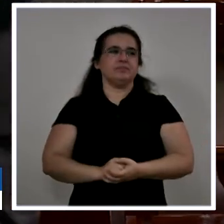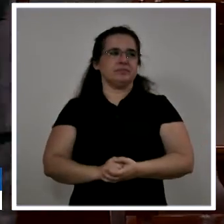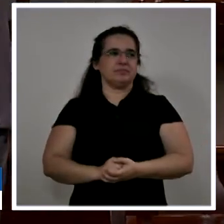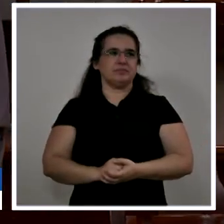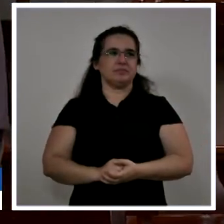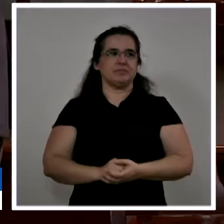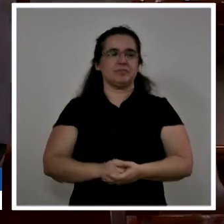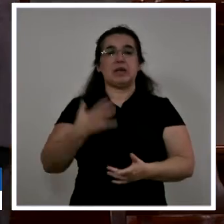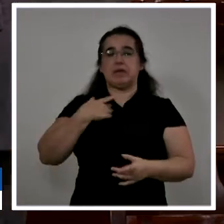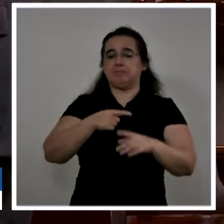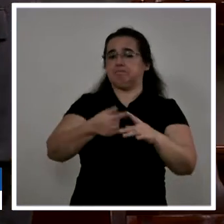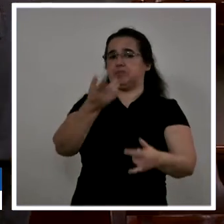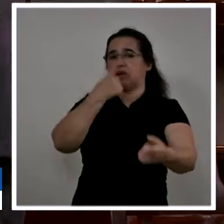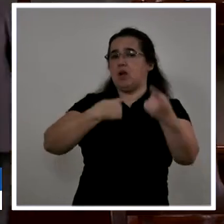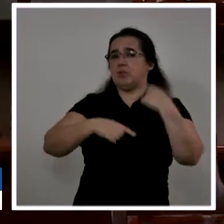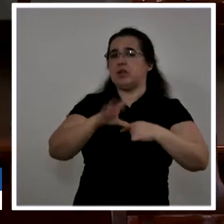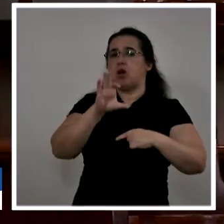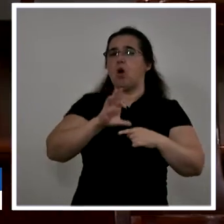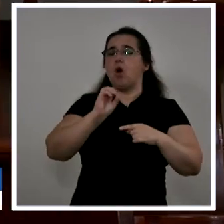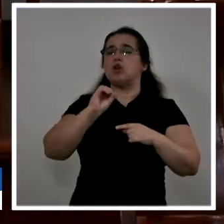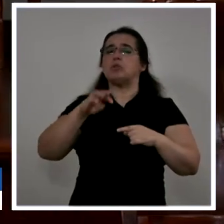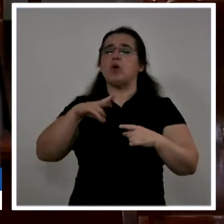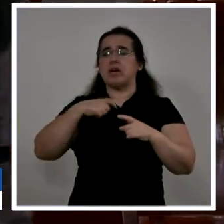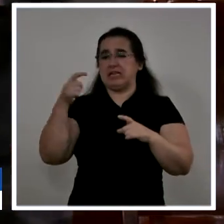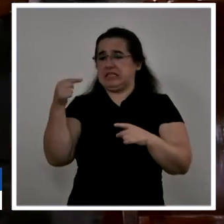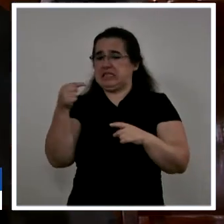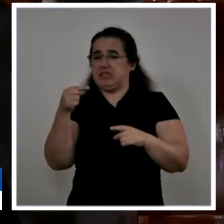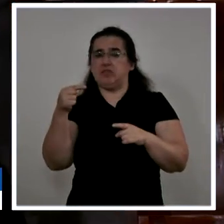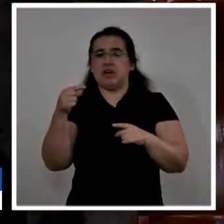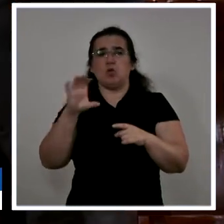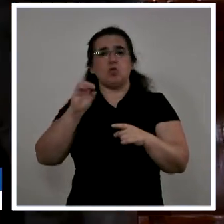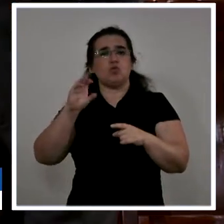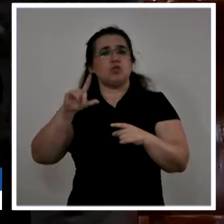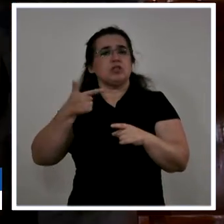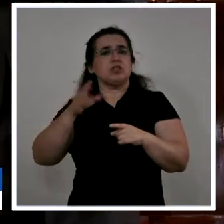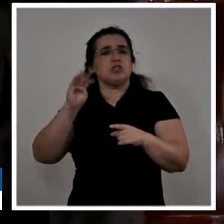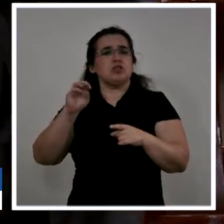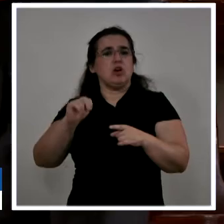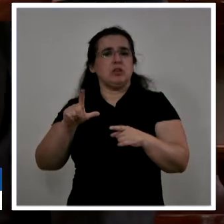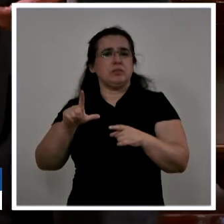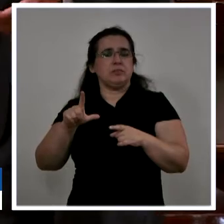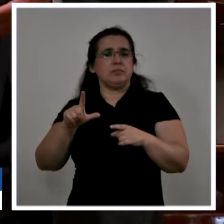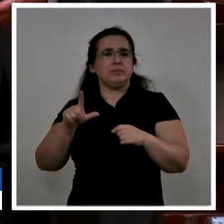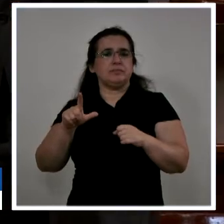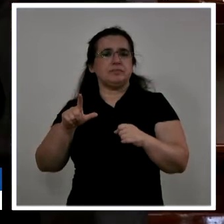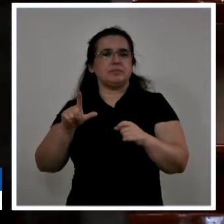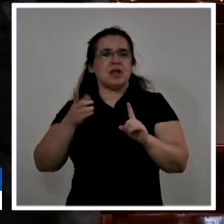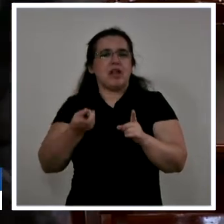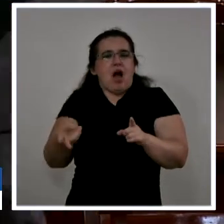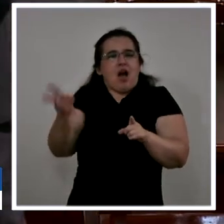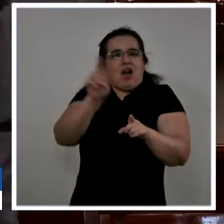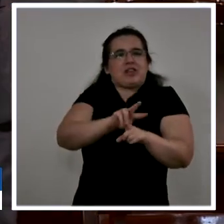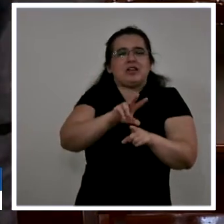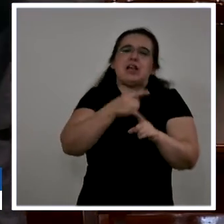hormone, e portanto eu em vez de ter muita hormona, esta má hormona que é o cortisol, I have the good hormones like serotonin, eu tenho